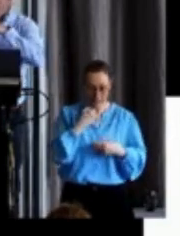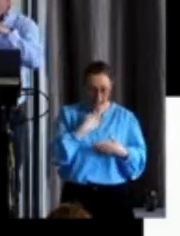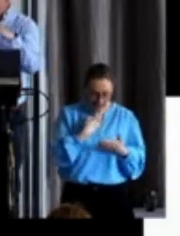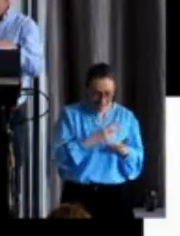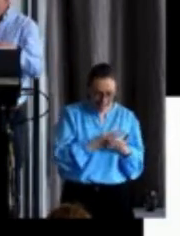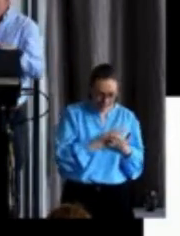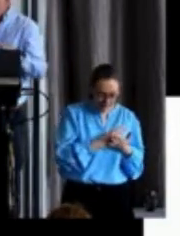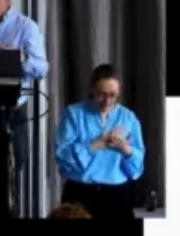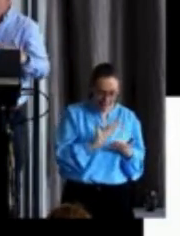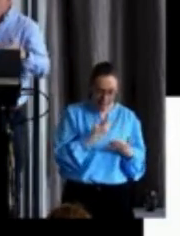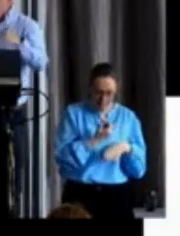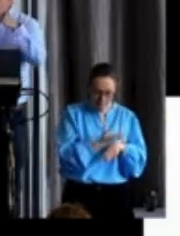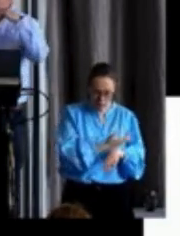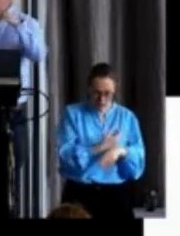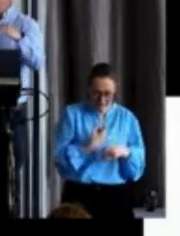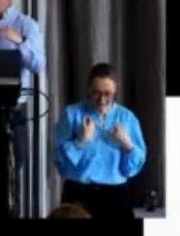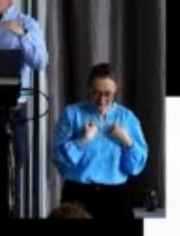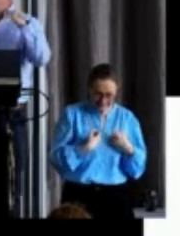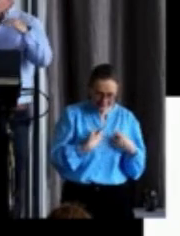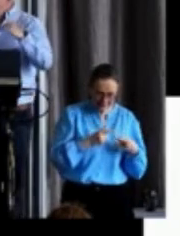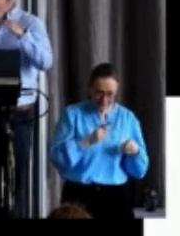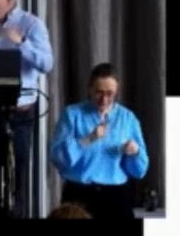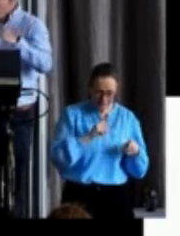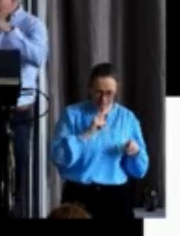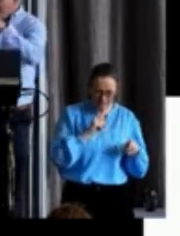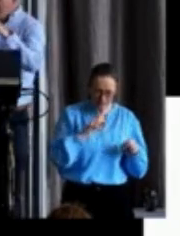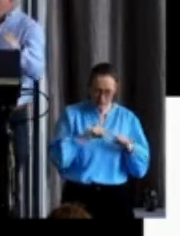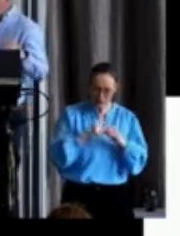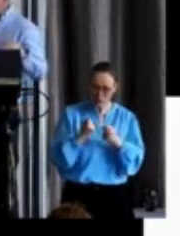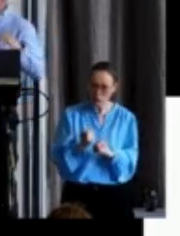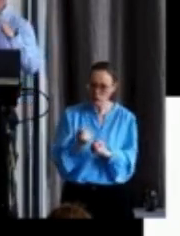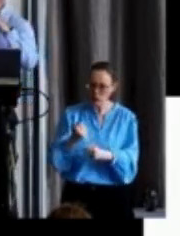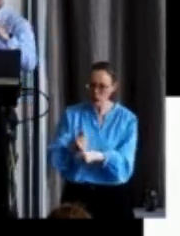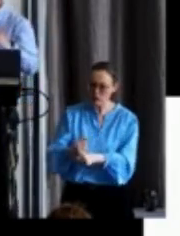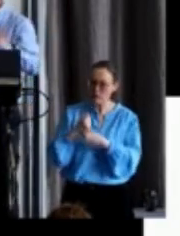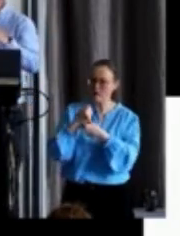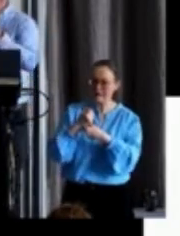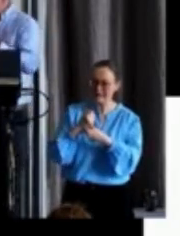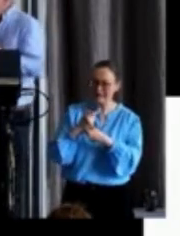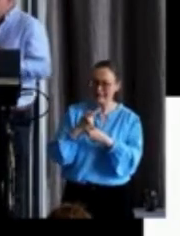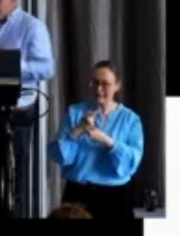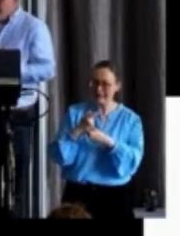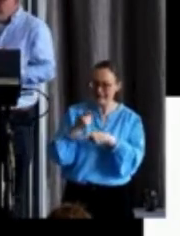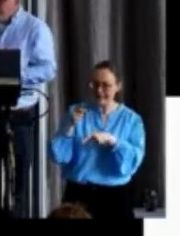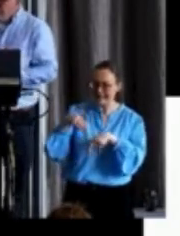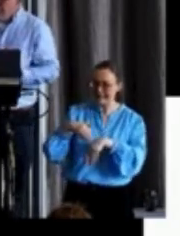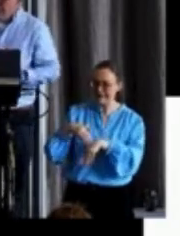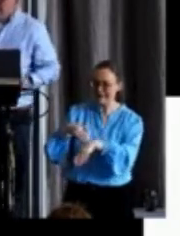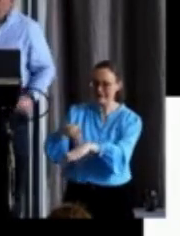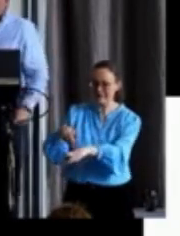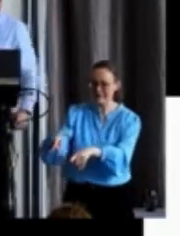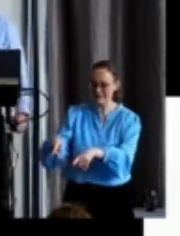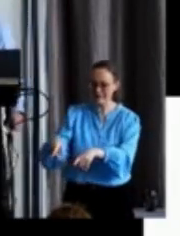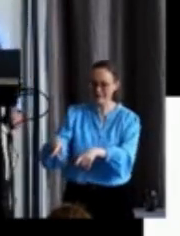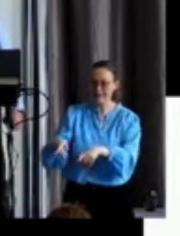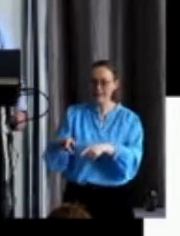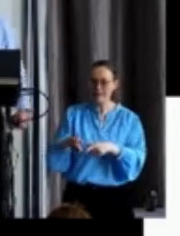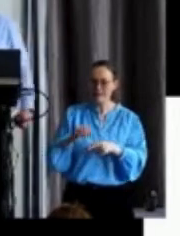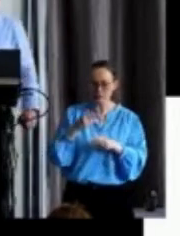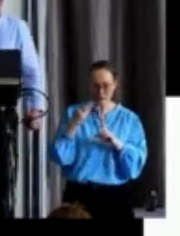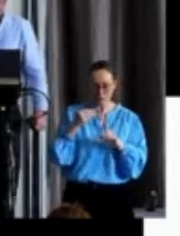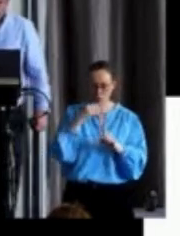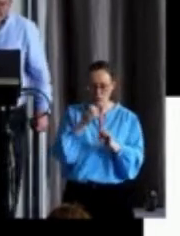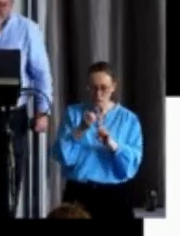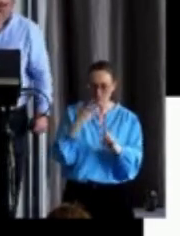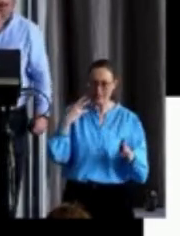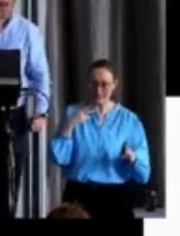you have a chronic condition, but yet the social suffering can often be the side of things that can get to people. And it's really important to recognise